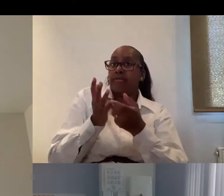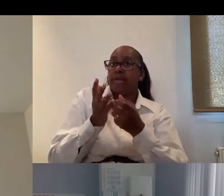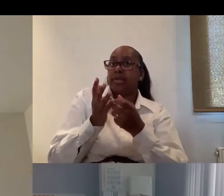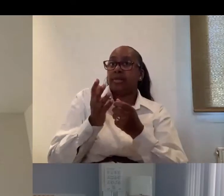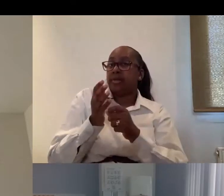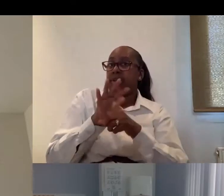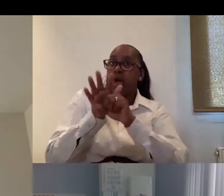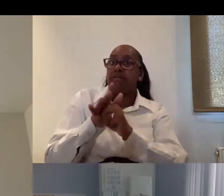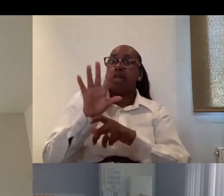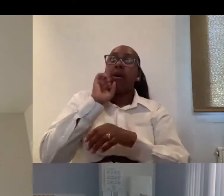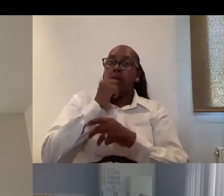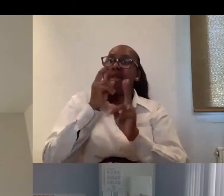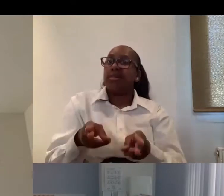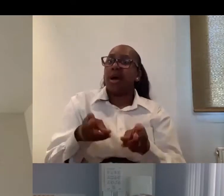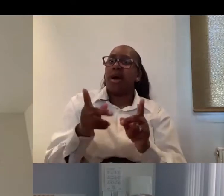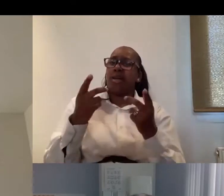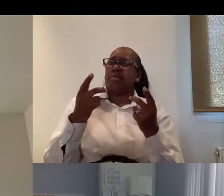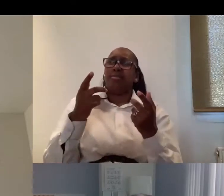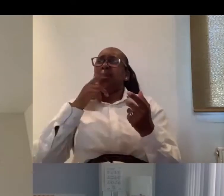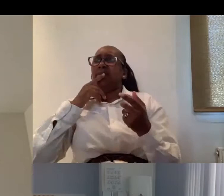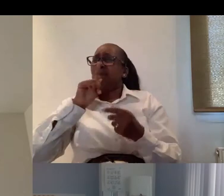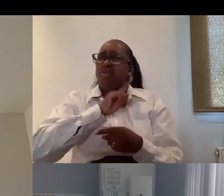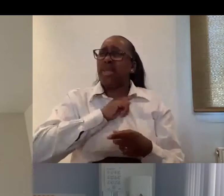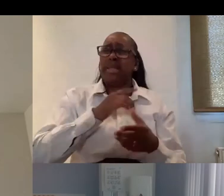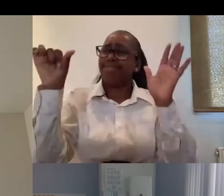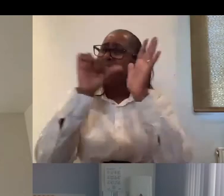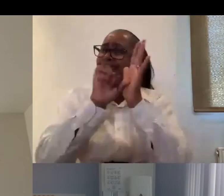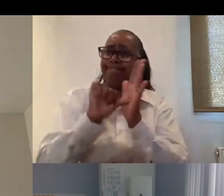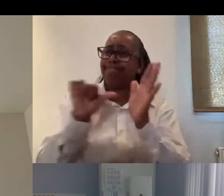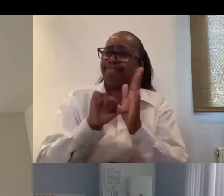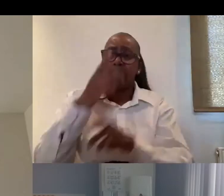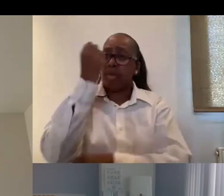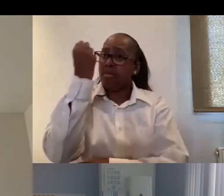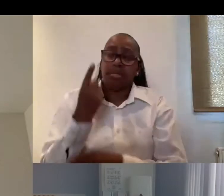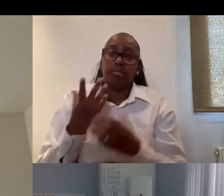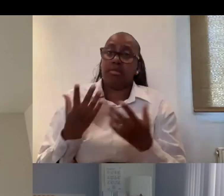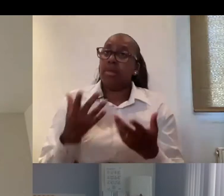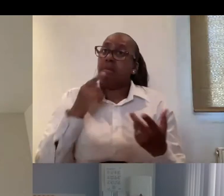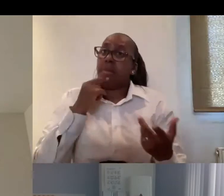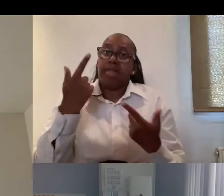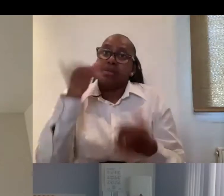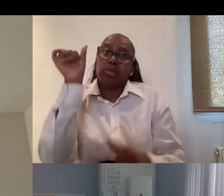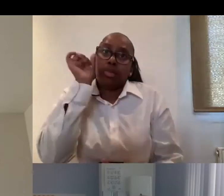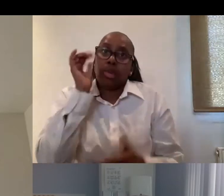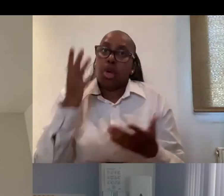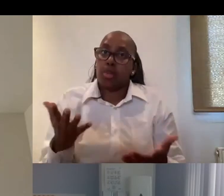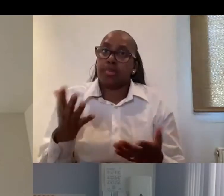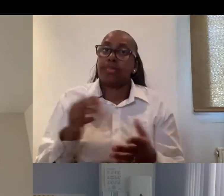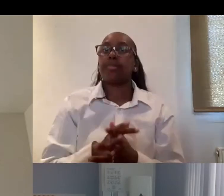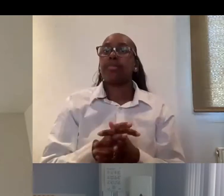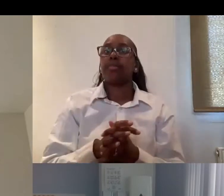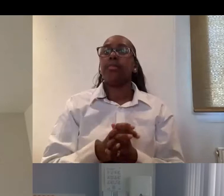catch COVID-19. The reasons for that are complicated and not entirely understood, but that's what we know.